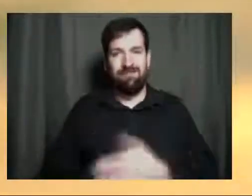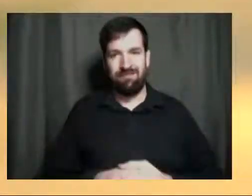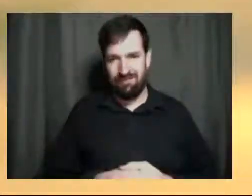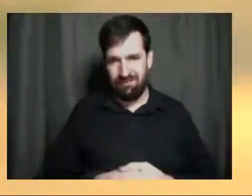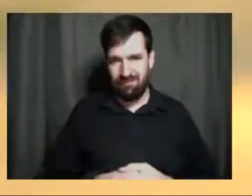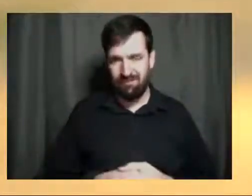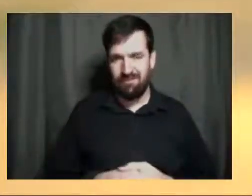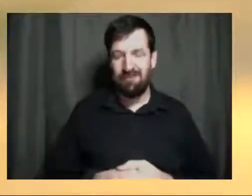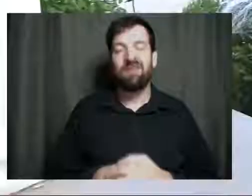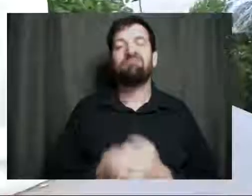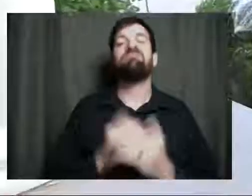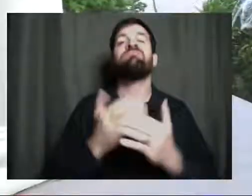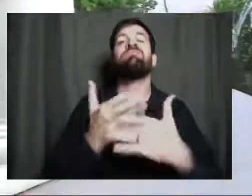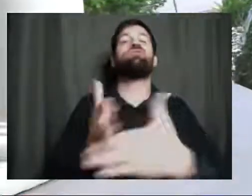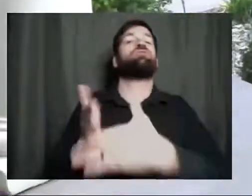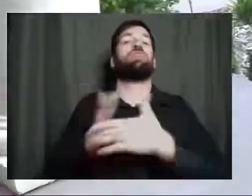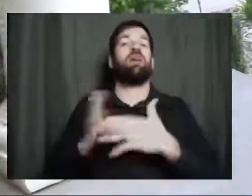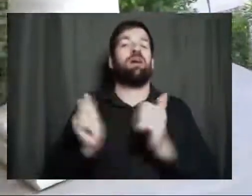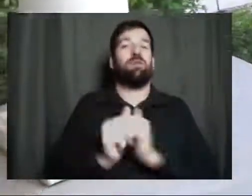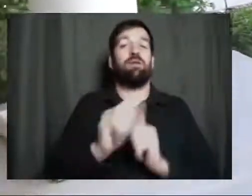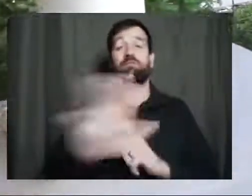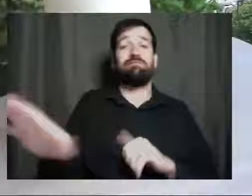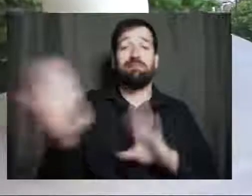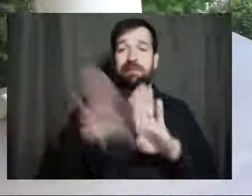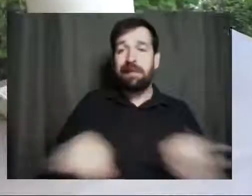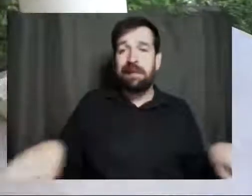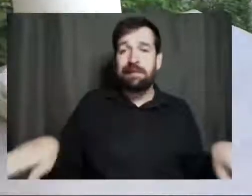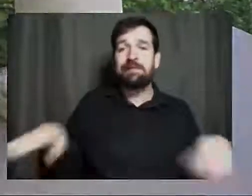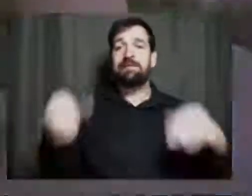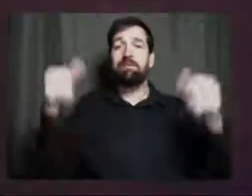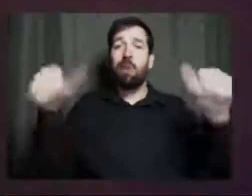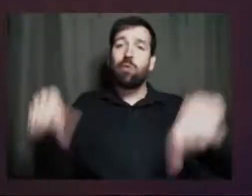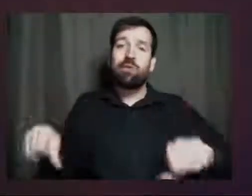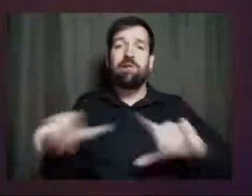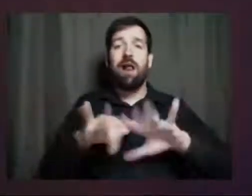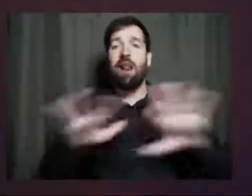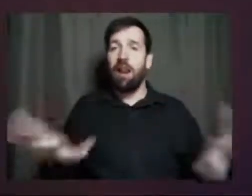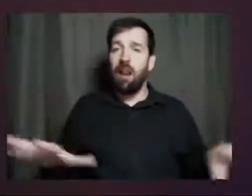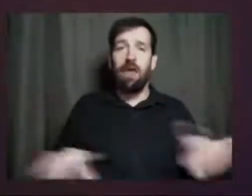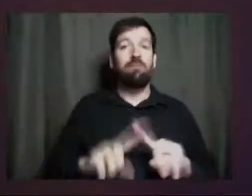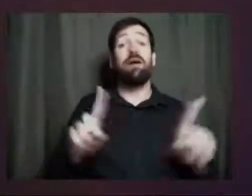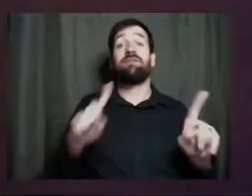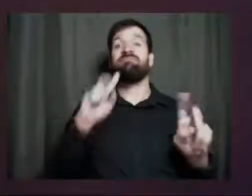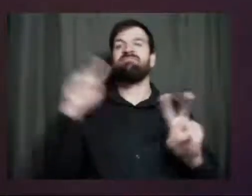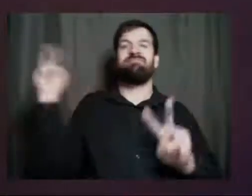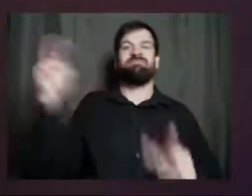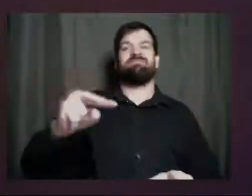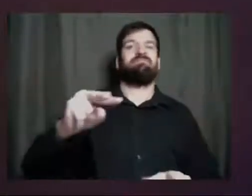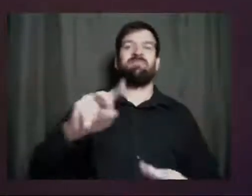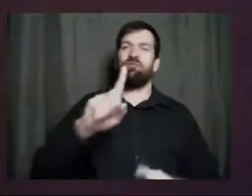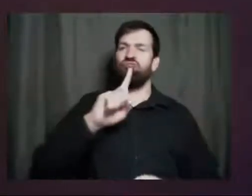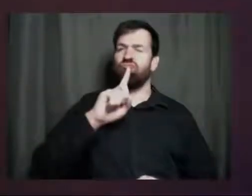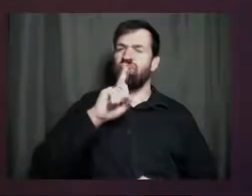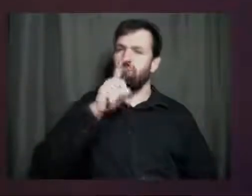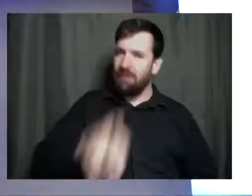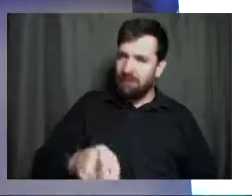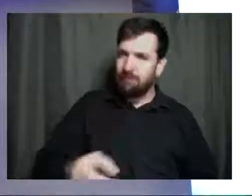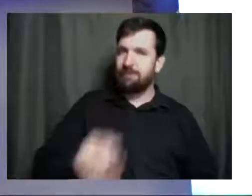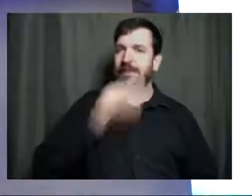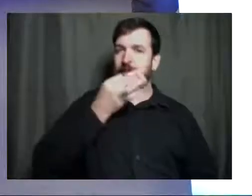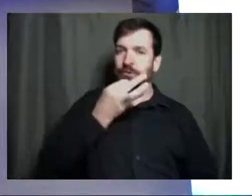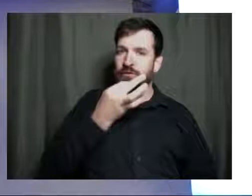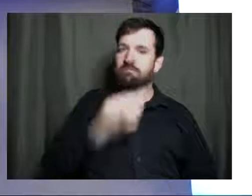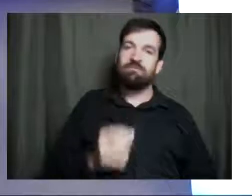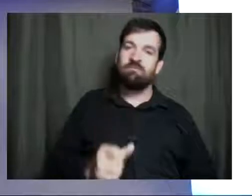share this video with your kids and your friends and post it and all that good stuff. But let's get to the real experts. Not often a treat